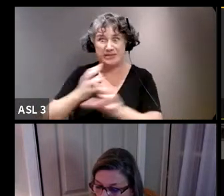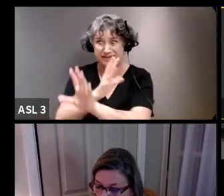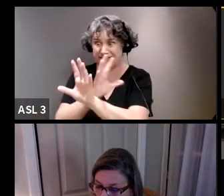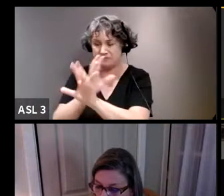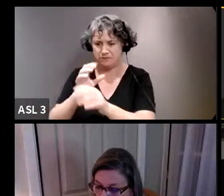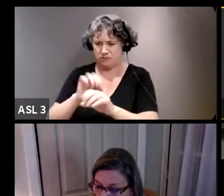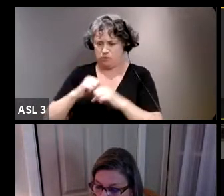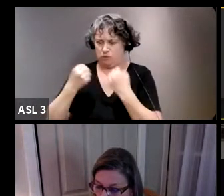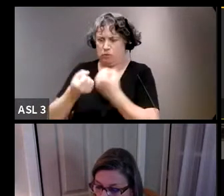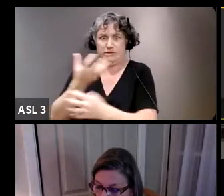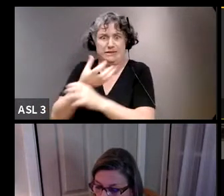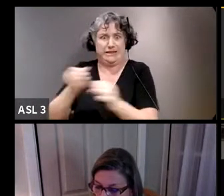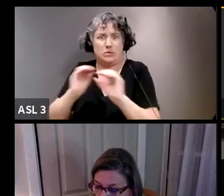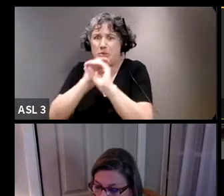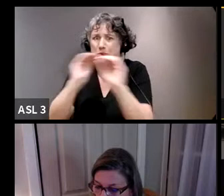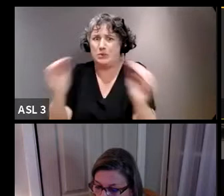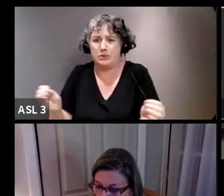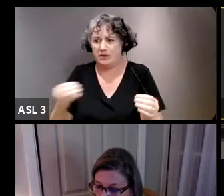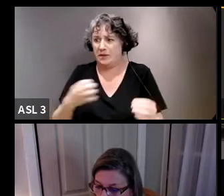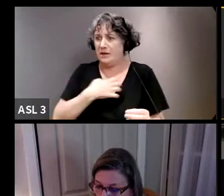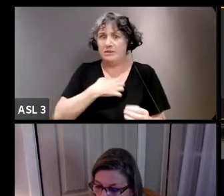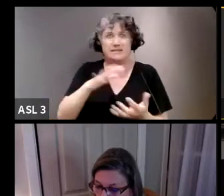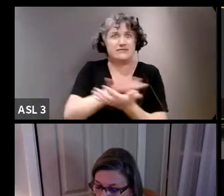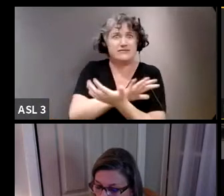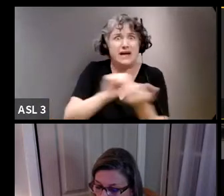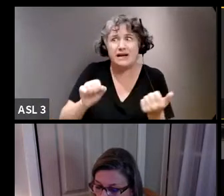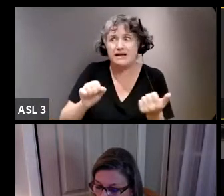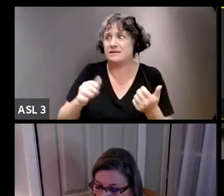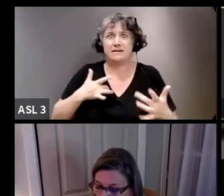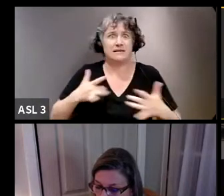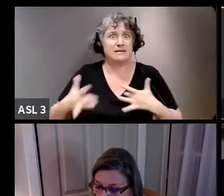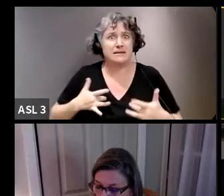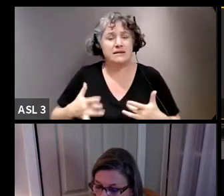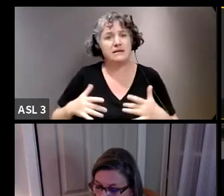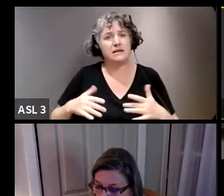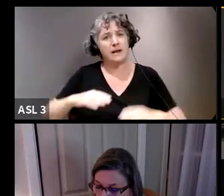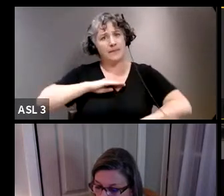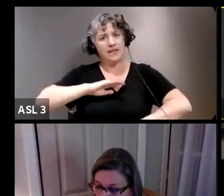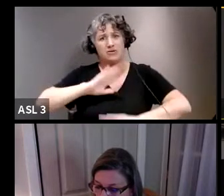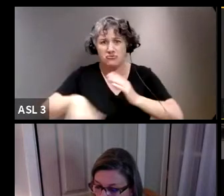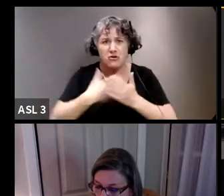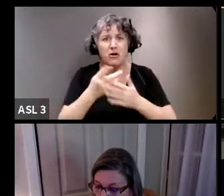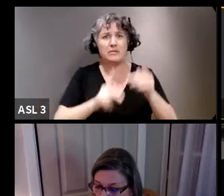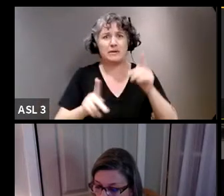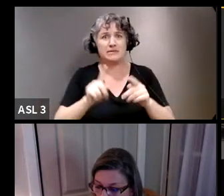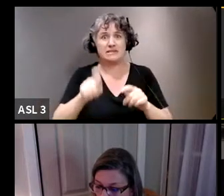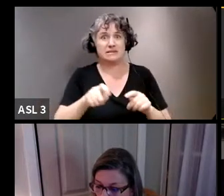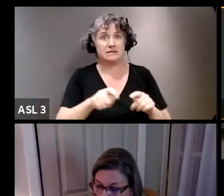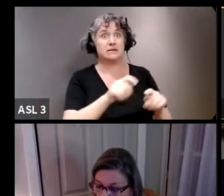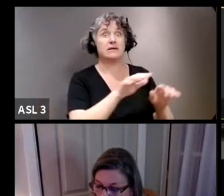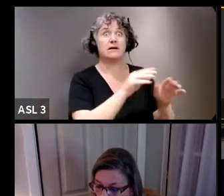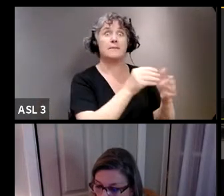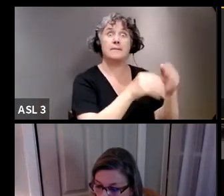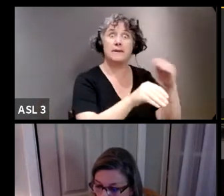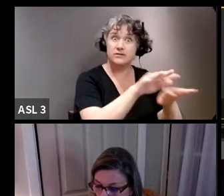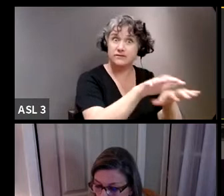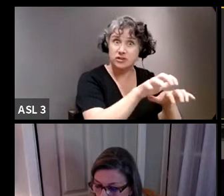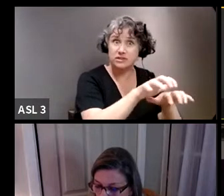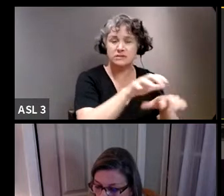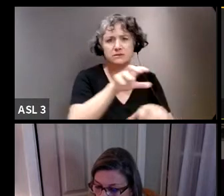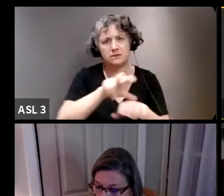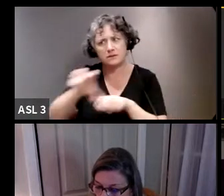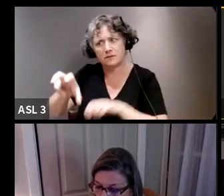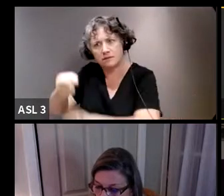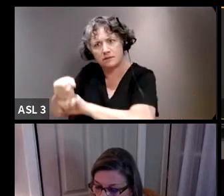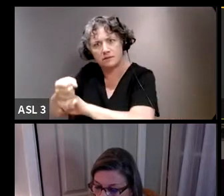we are concerned about police violence you can meet everyone's needs by freezing the police budget and actually investing in this community we're